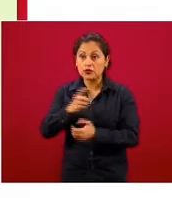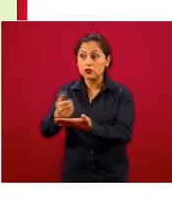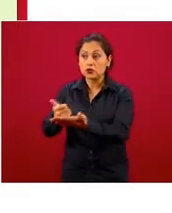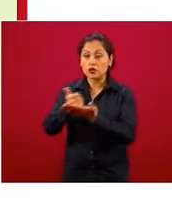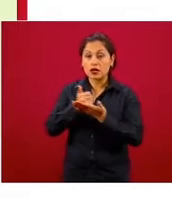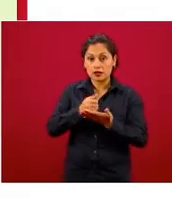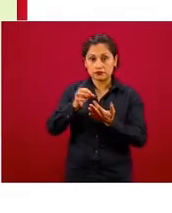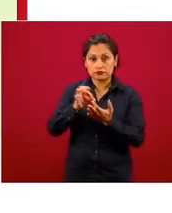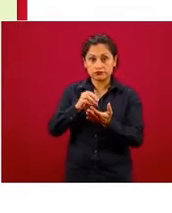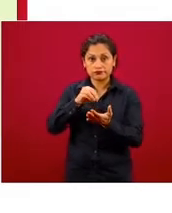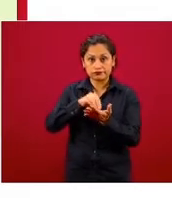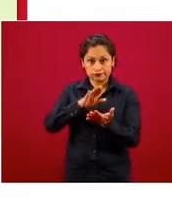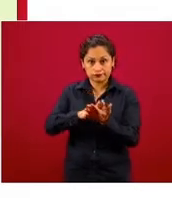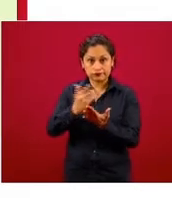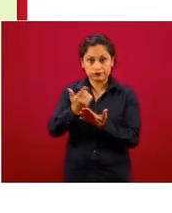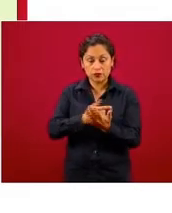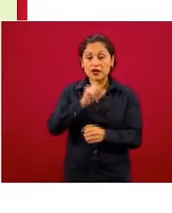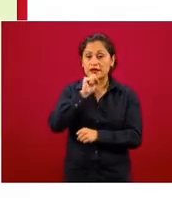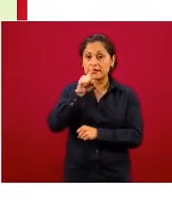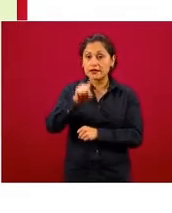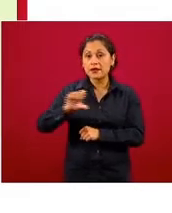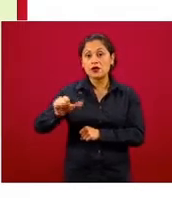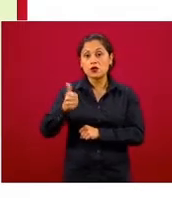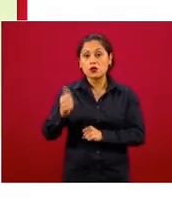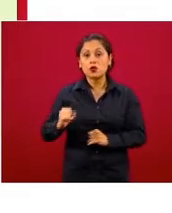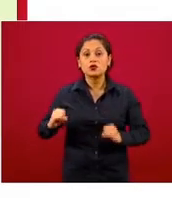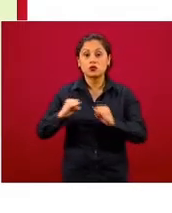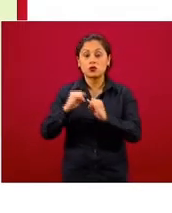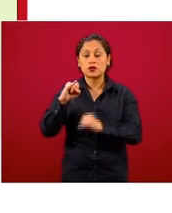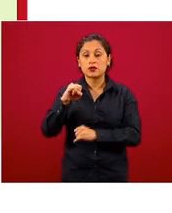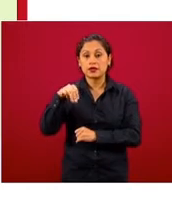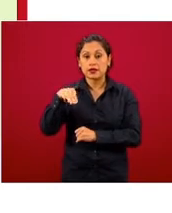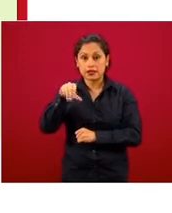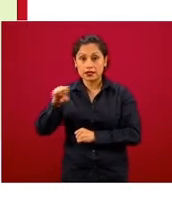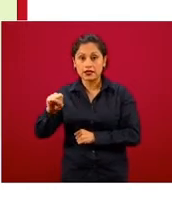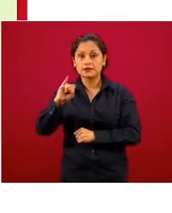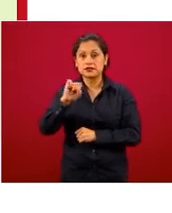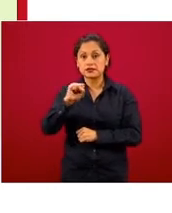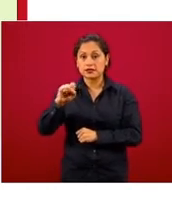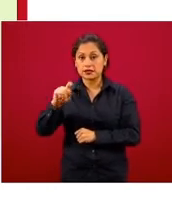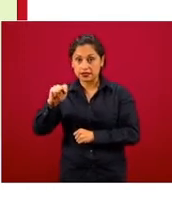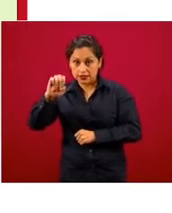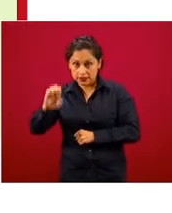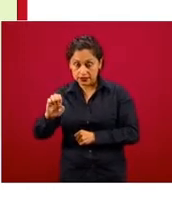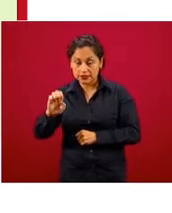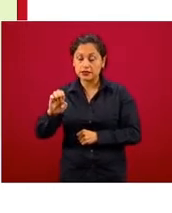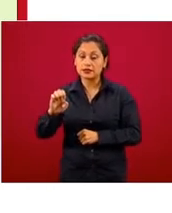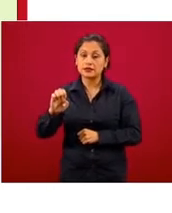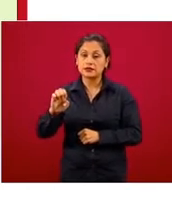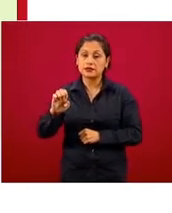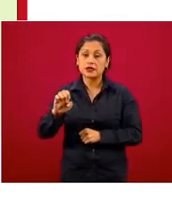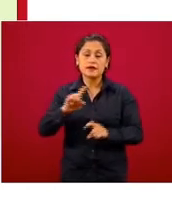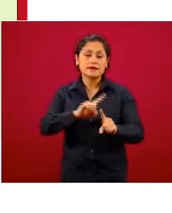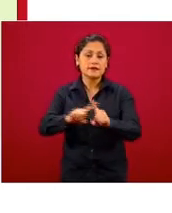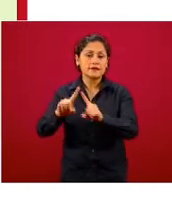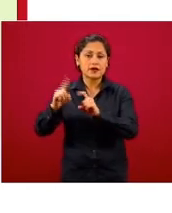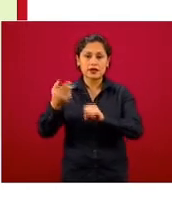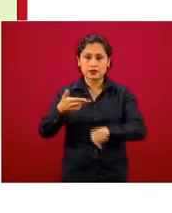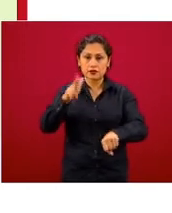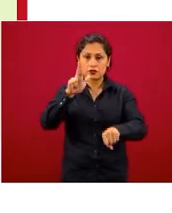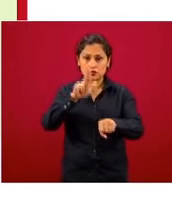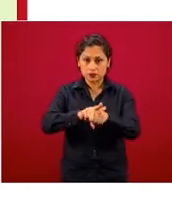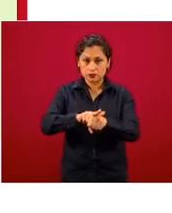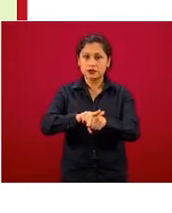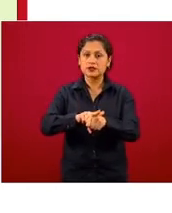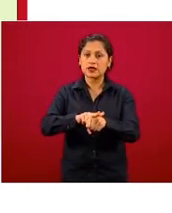the Ministry of Health, and we try to work with the Mexican Social Security Institute, as well as ISSSTE, as well